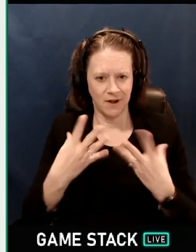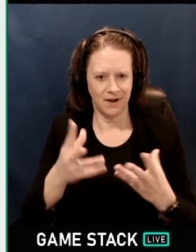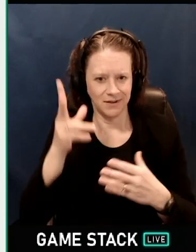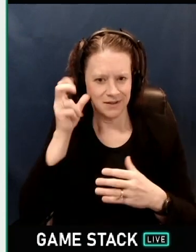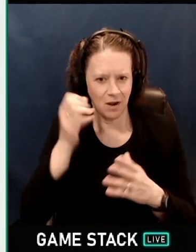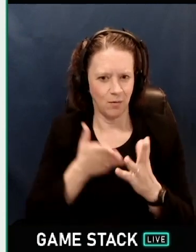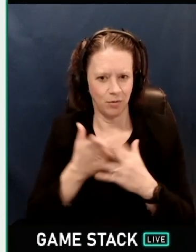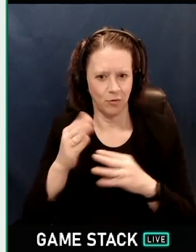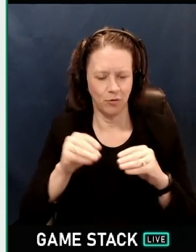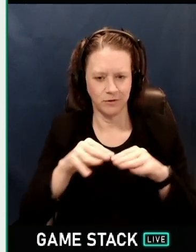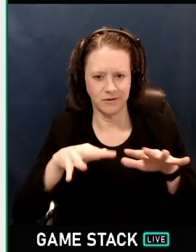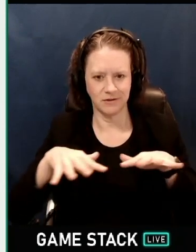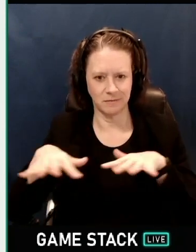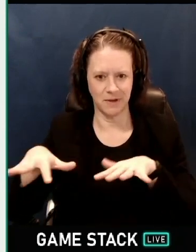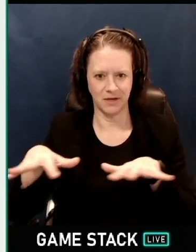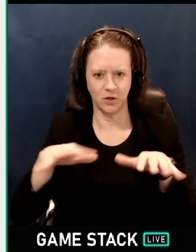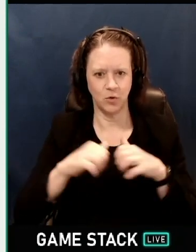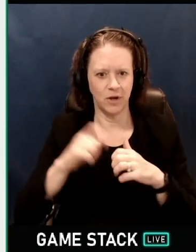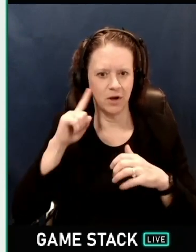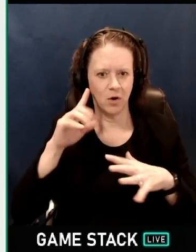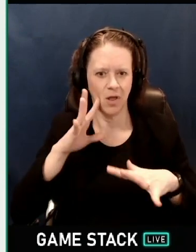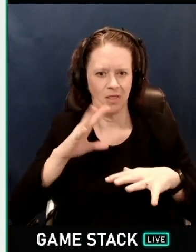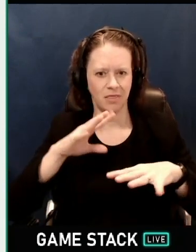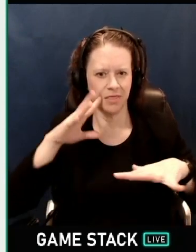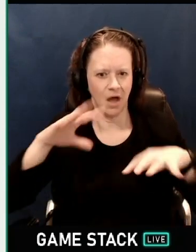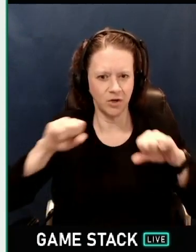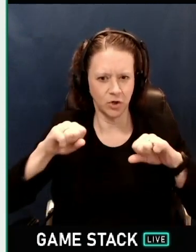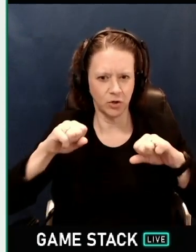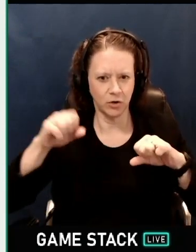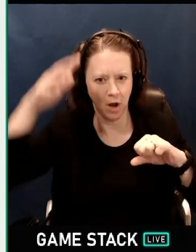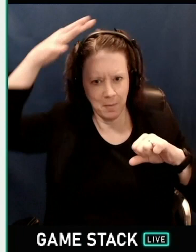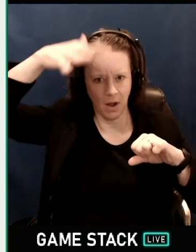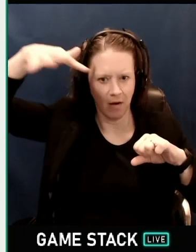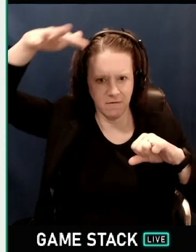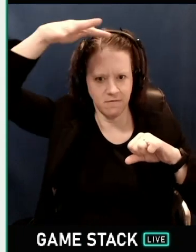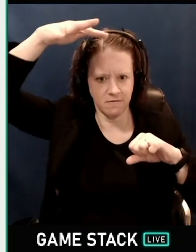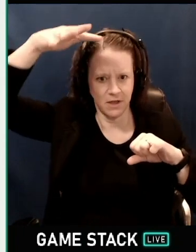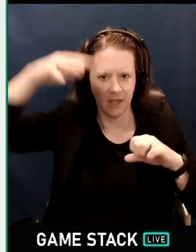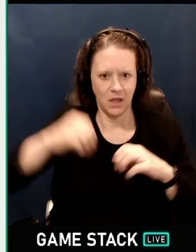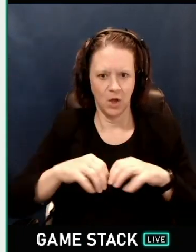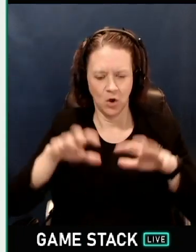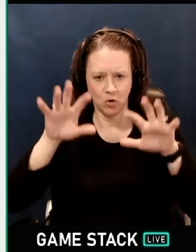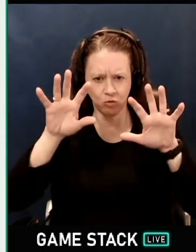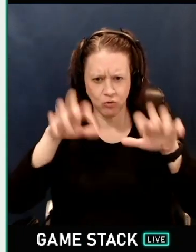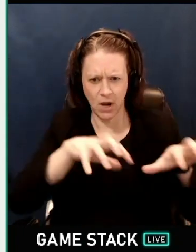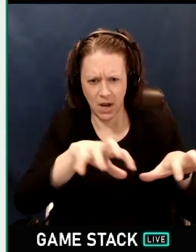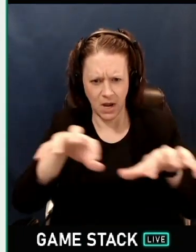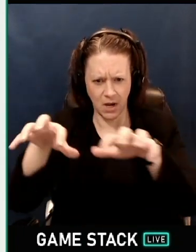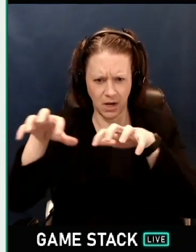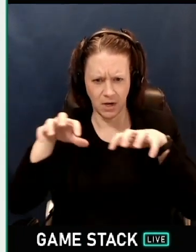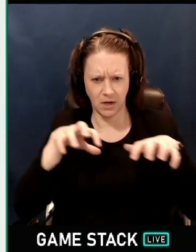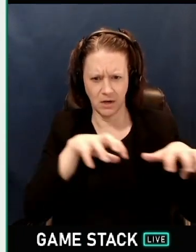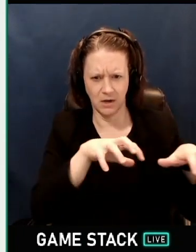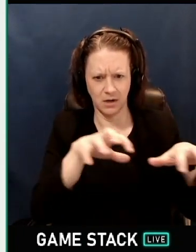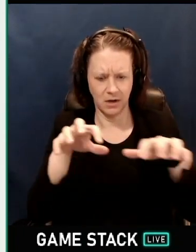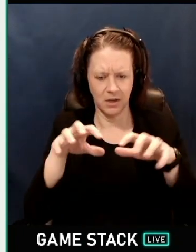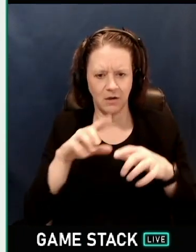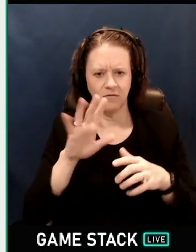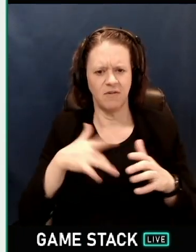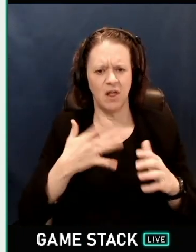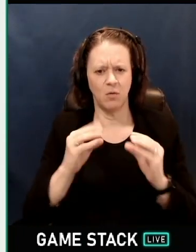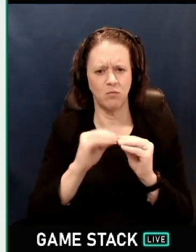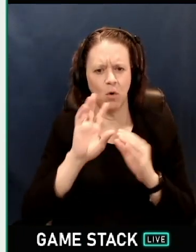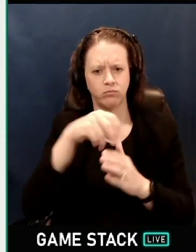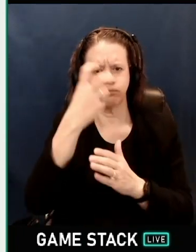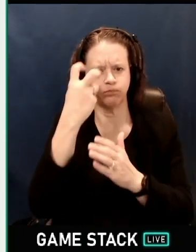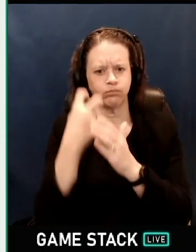the thunder above you, raindrops all around you. It really just puts you into